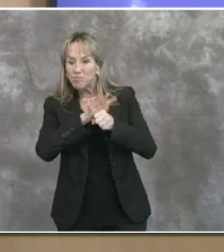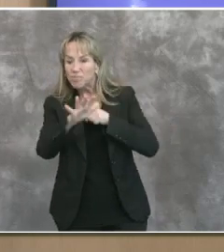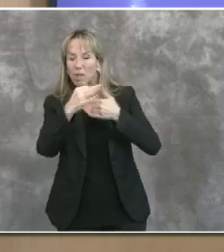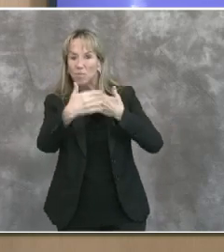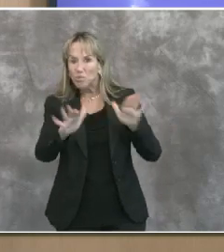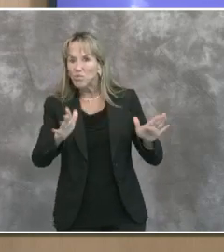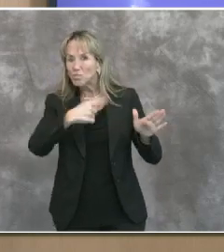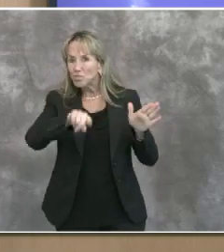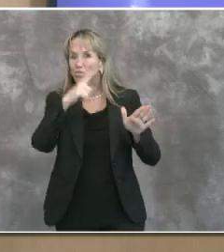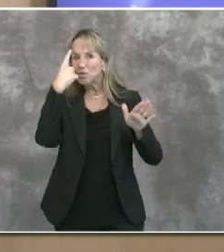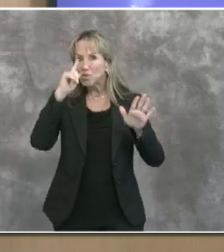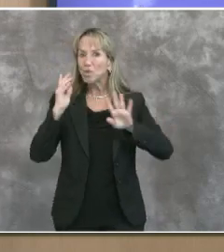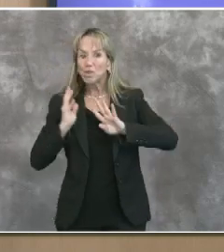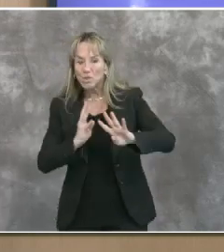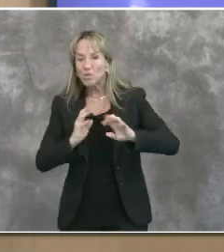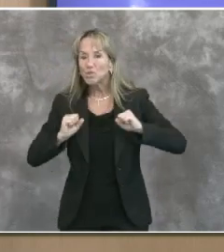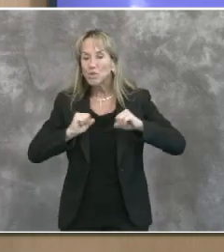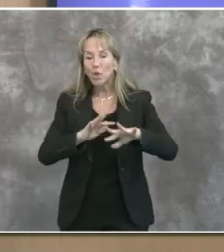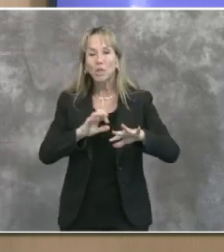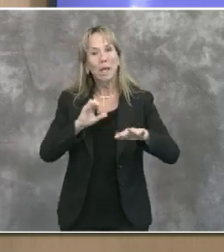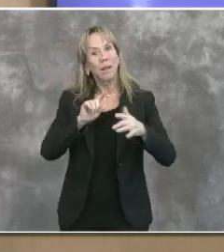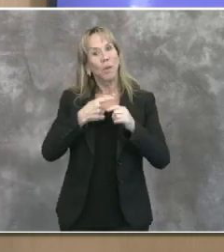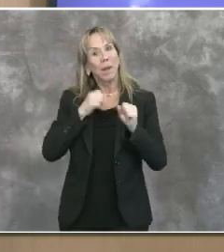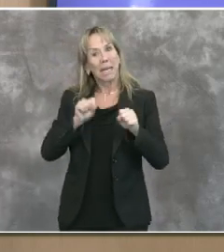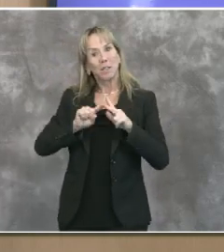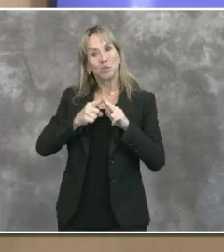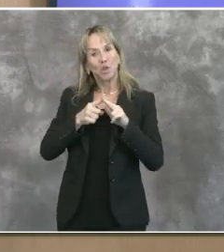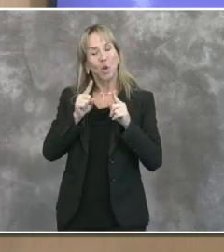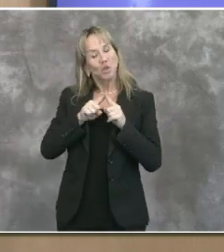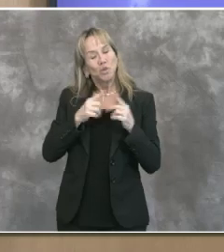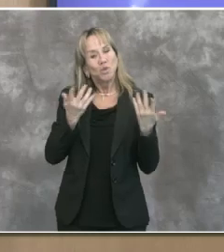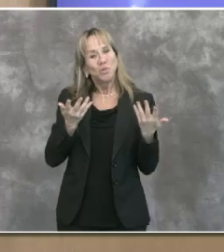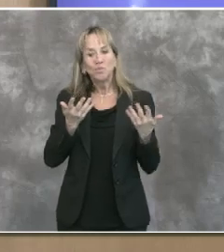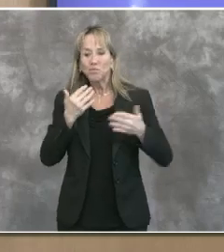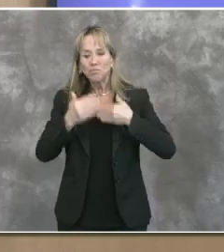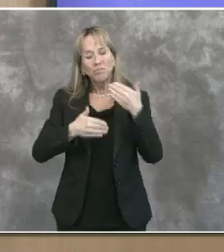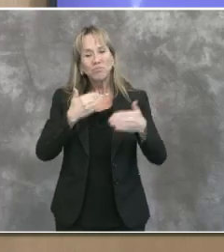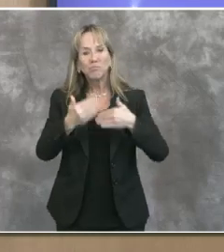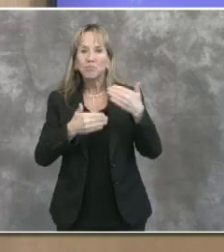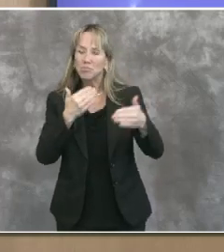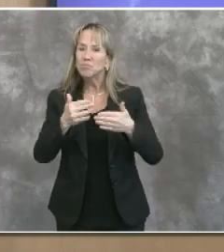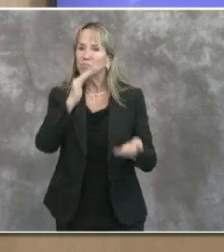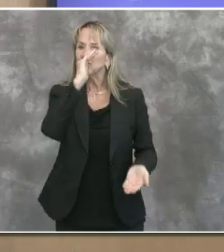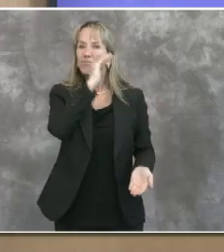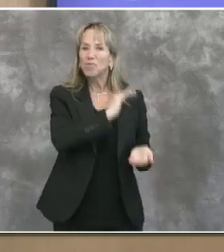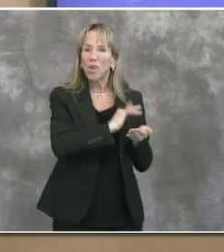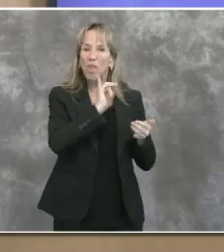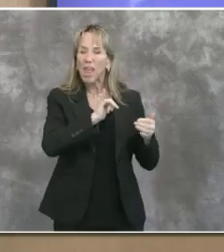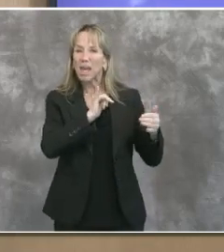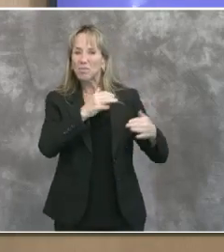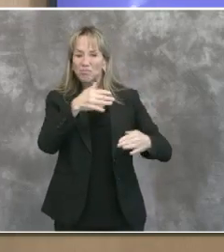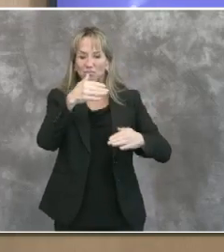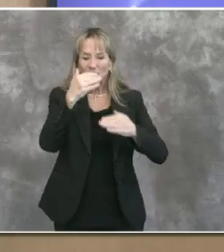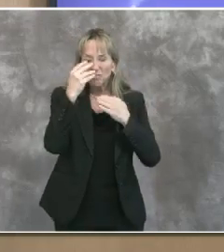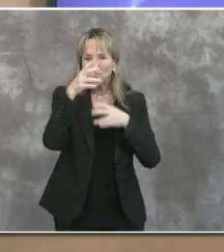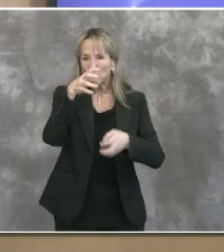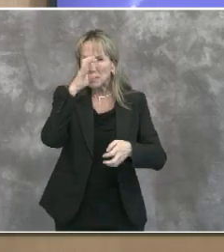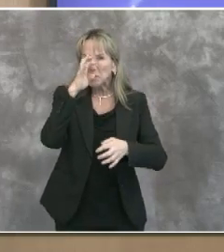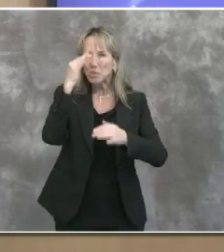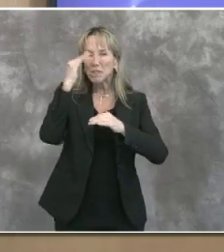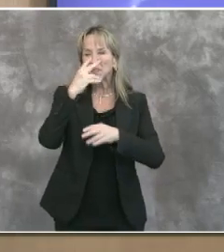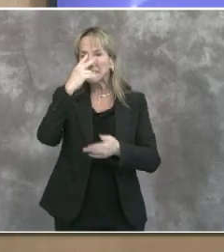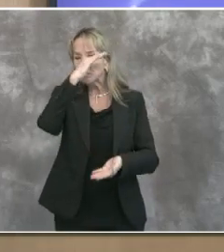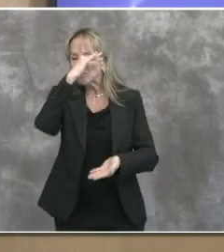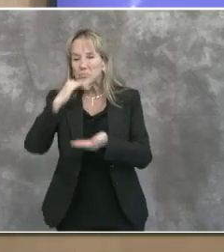begin coming out of this. But again, it is our ability to come out of it is in large part predicated or directed on our ability